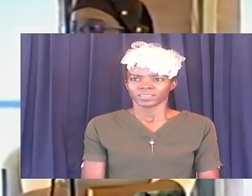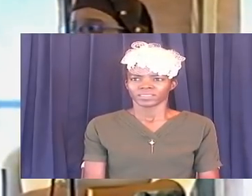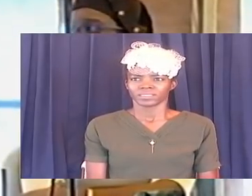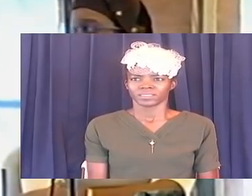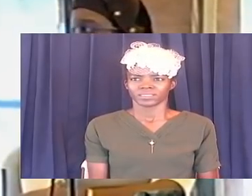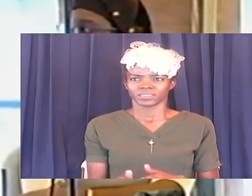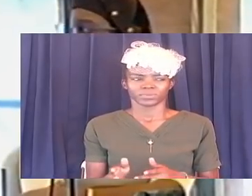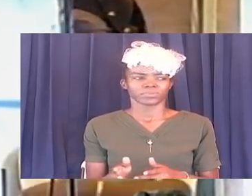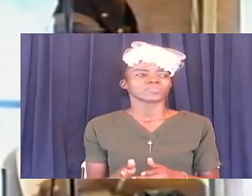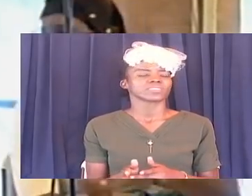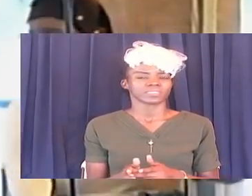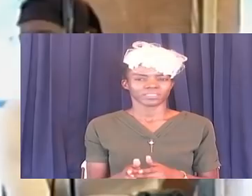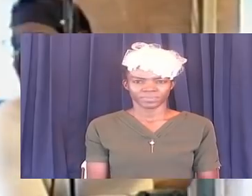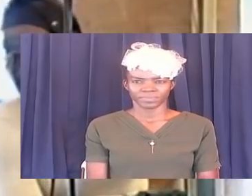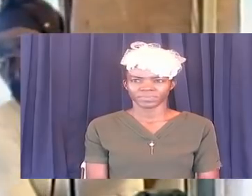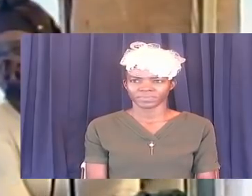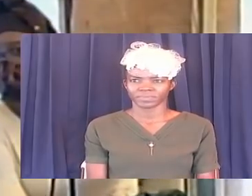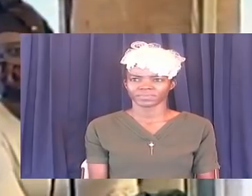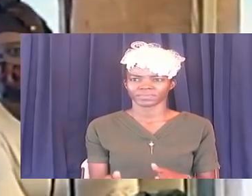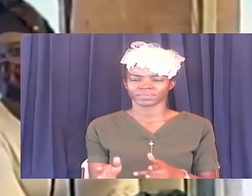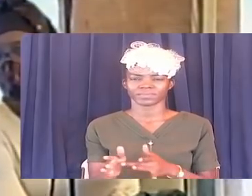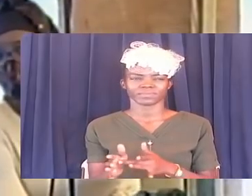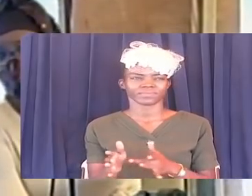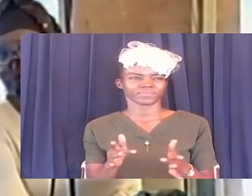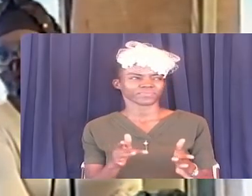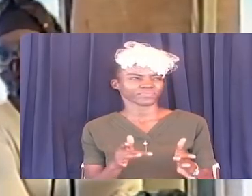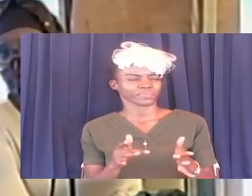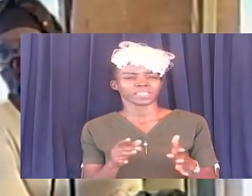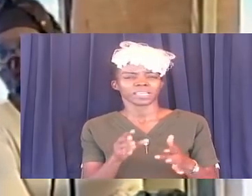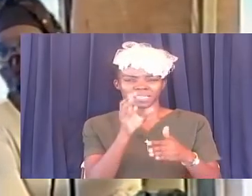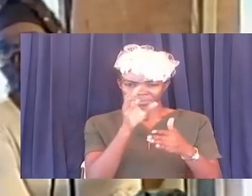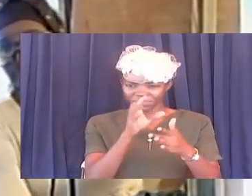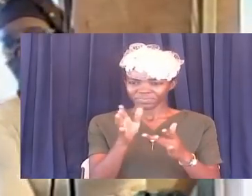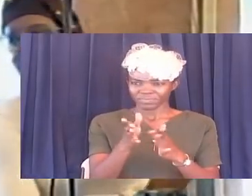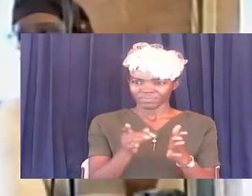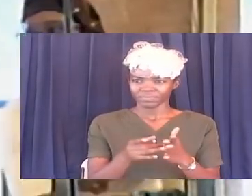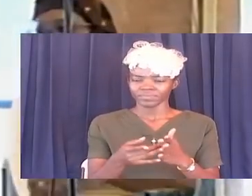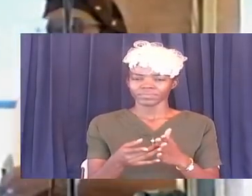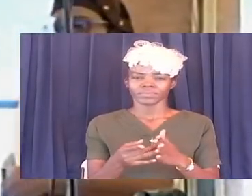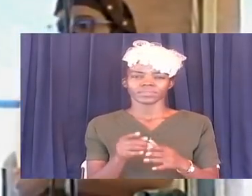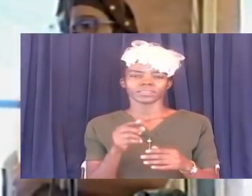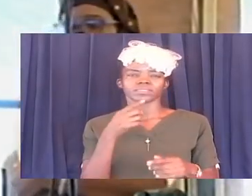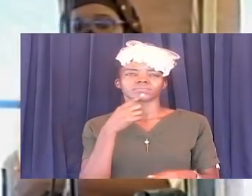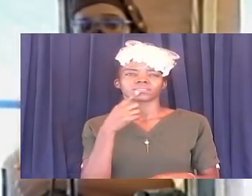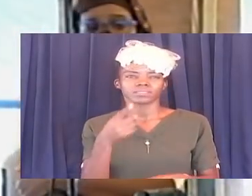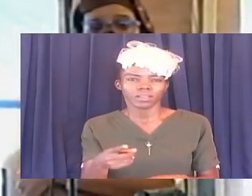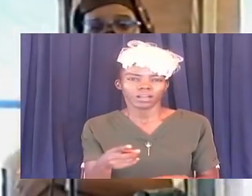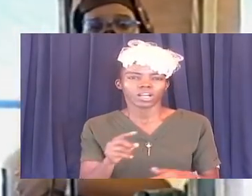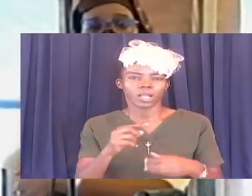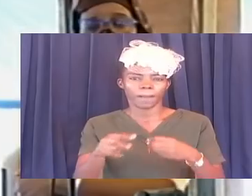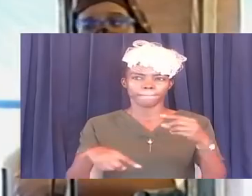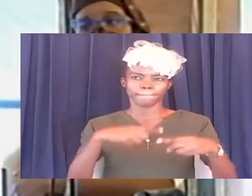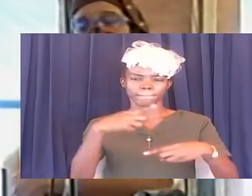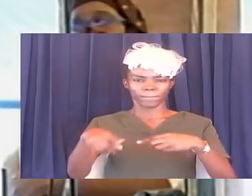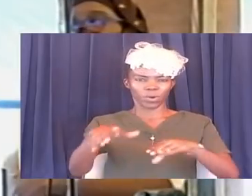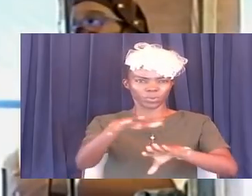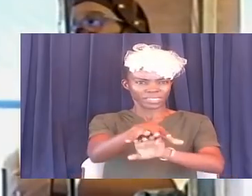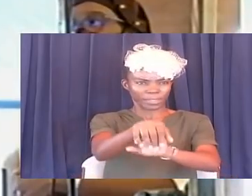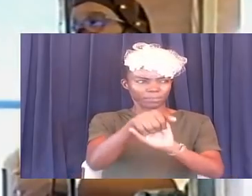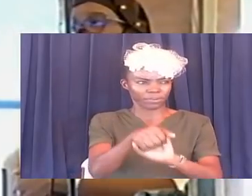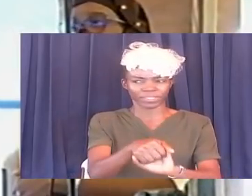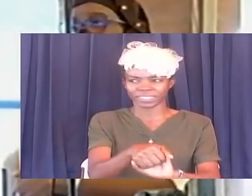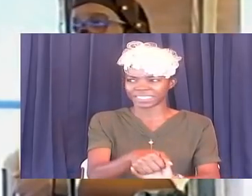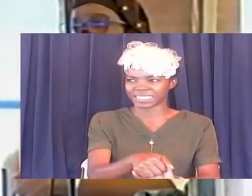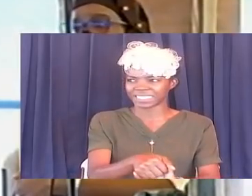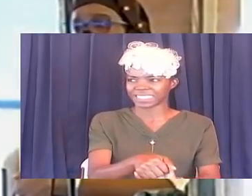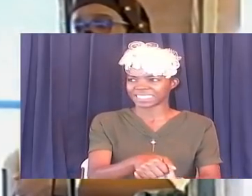the hypocrites. Hallelujah. In Matthew 6. And these are those who, when they're